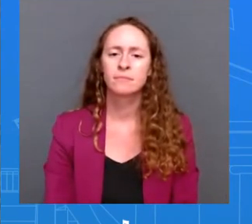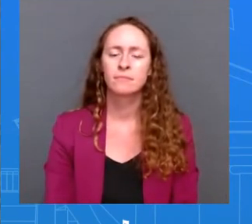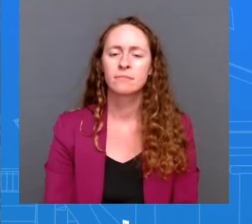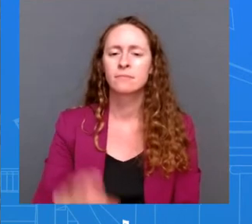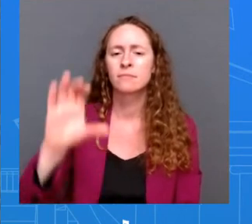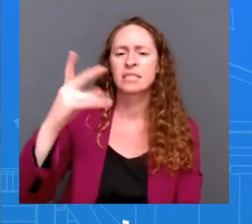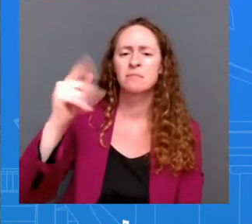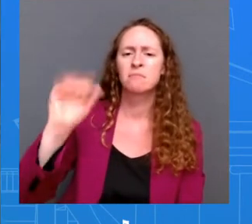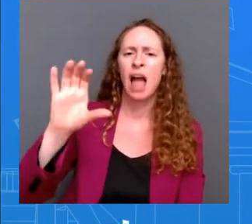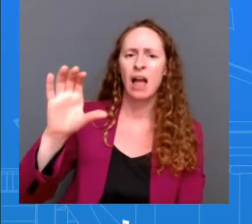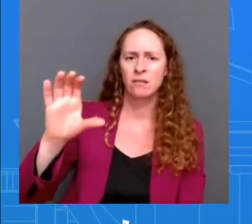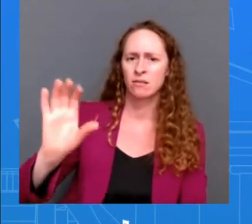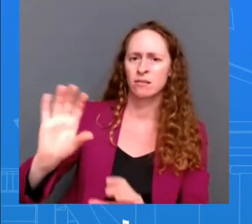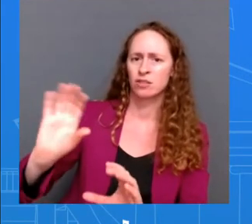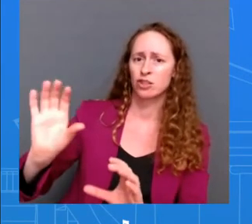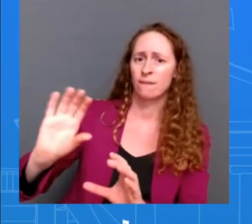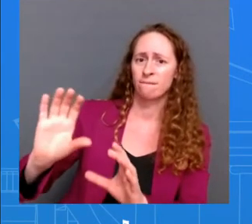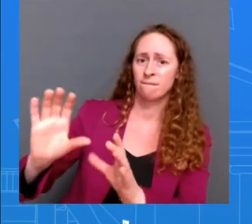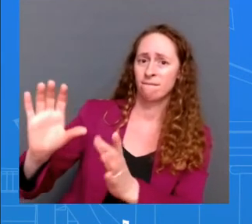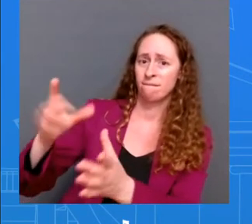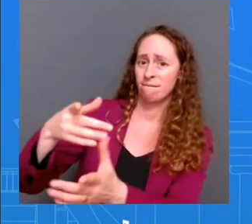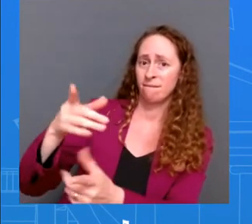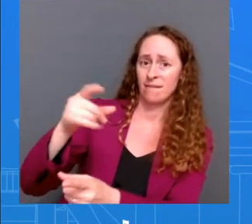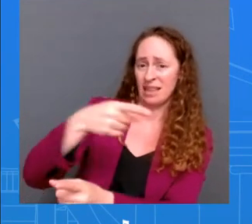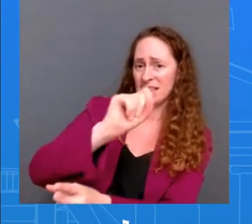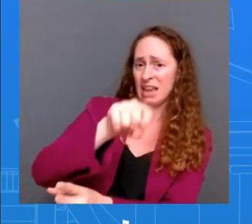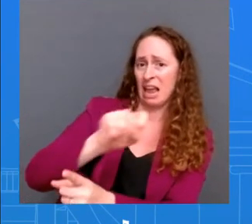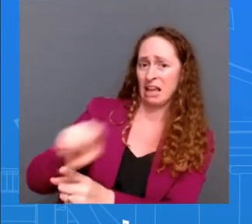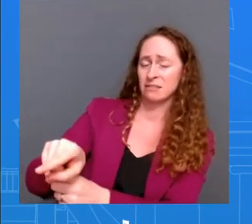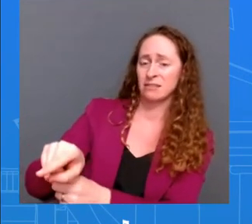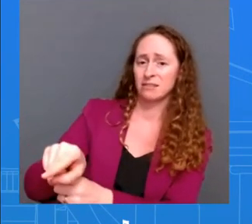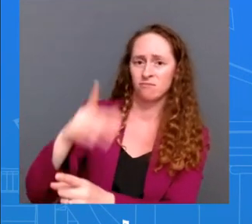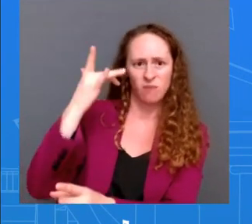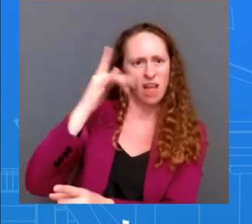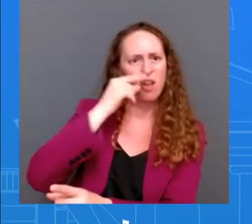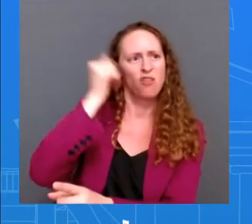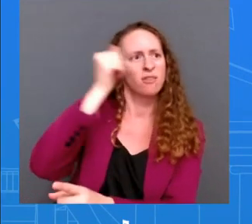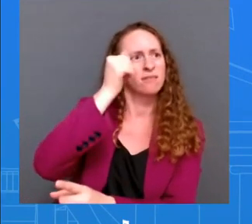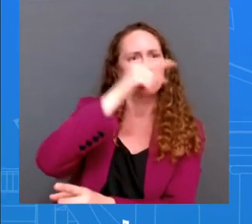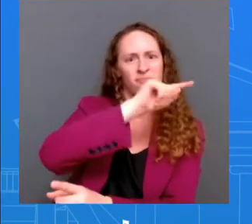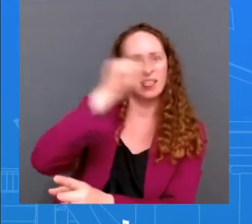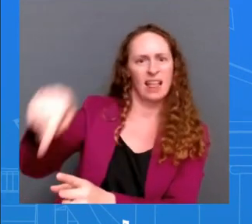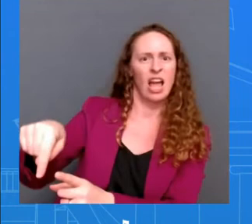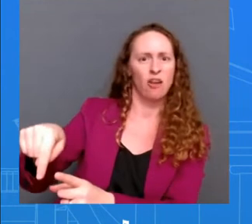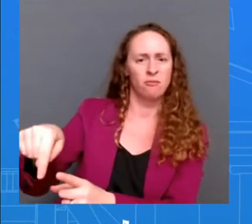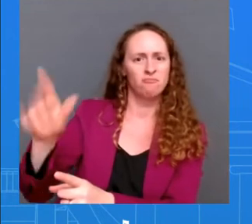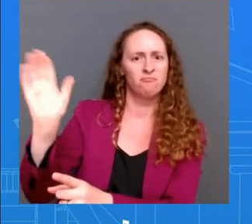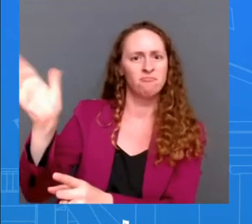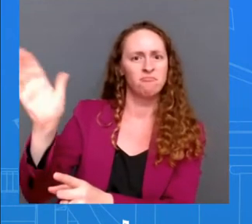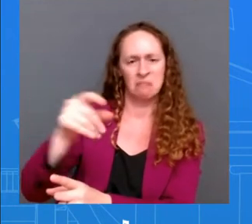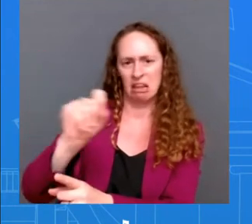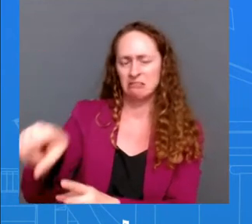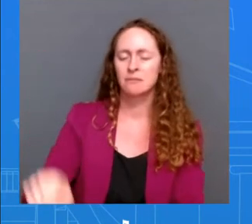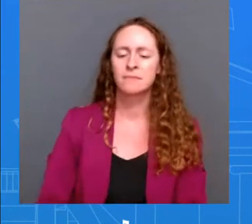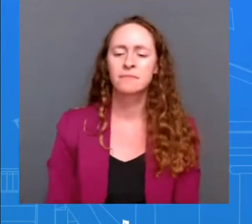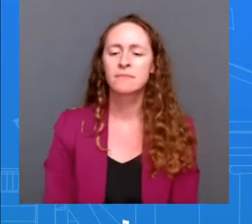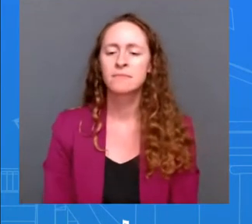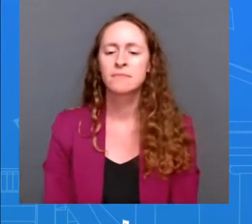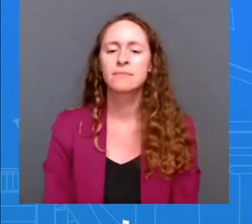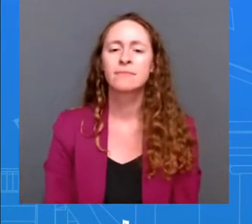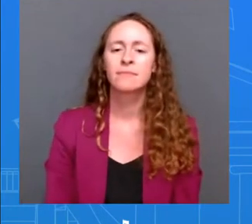it. Thanks. Mr. Kennedy, can you react to a letter that you received today from a law firm in